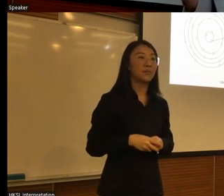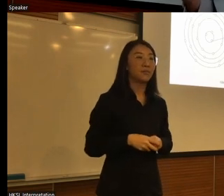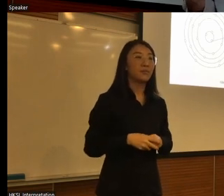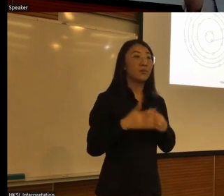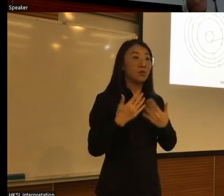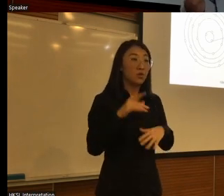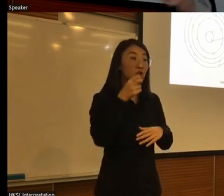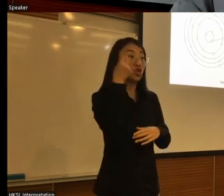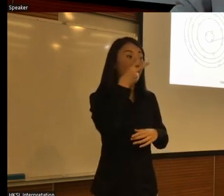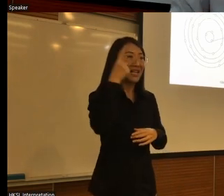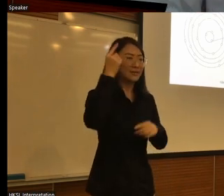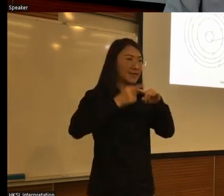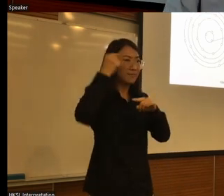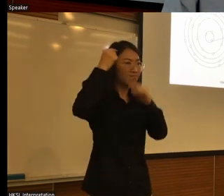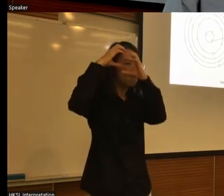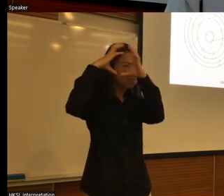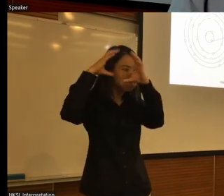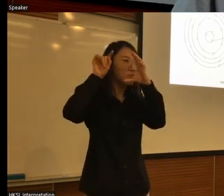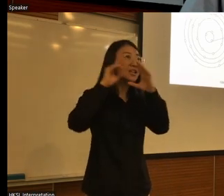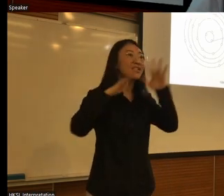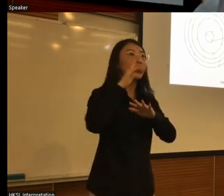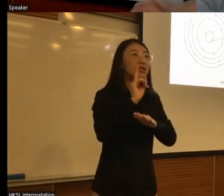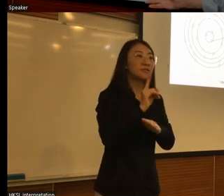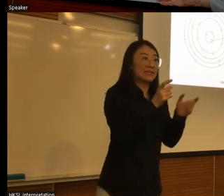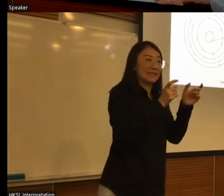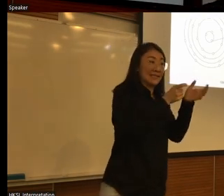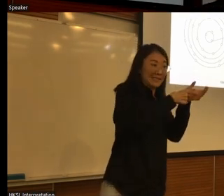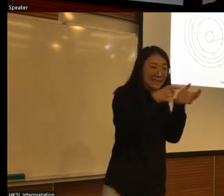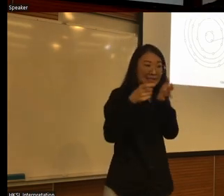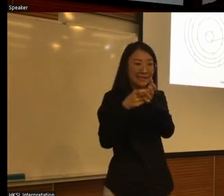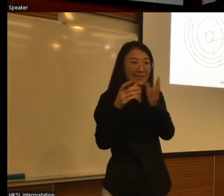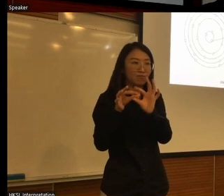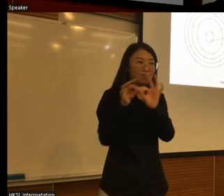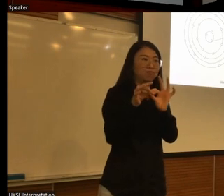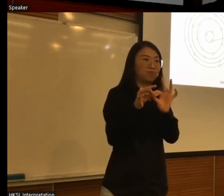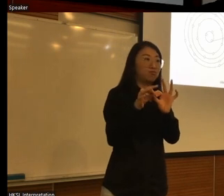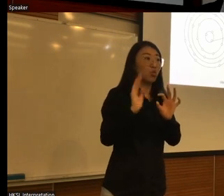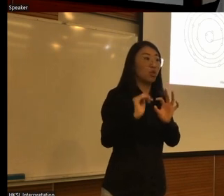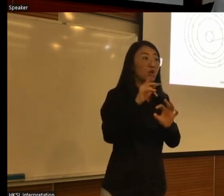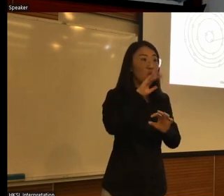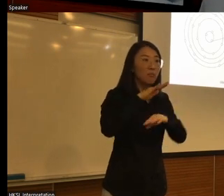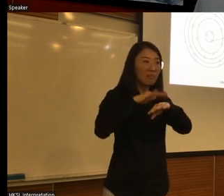establish links. There are links that are established that link them to